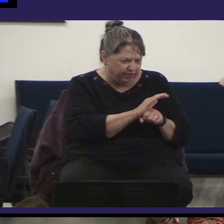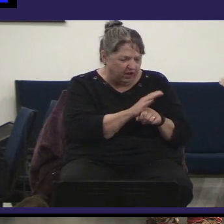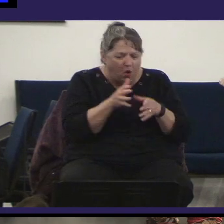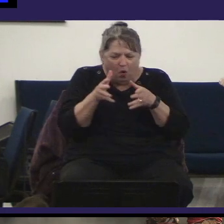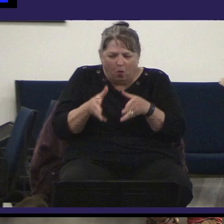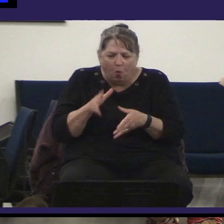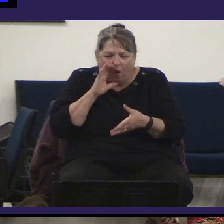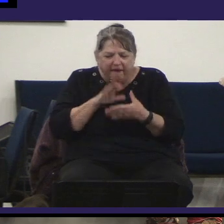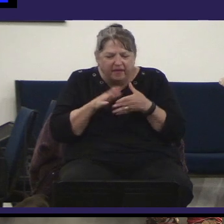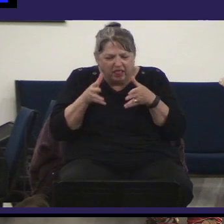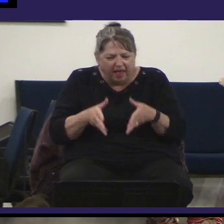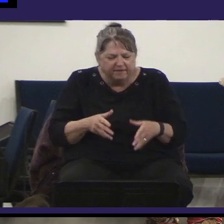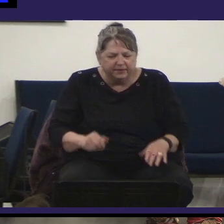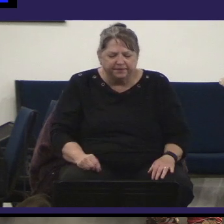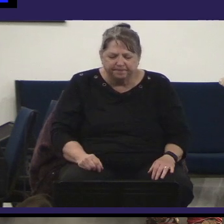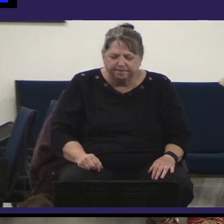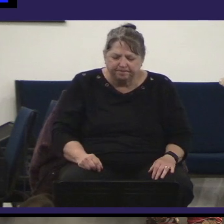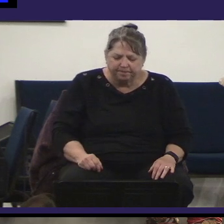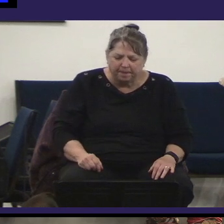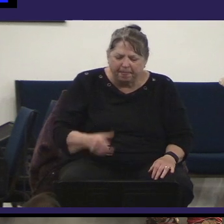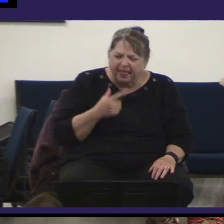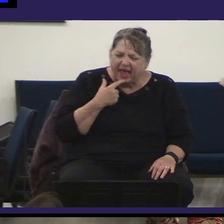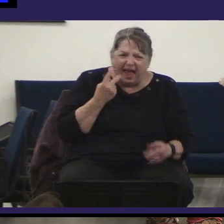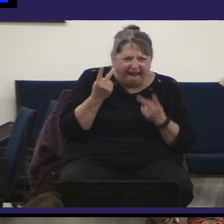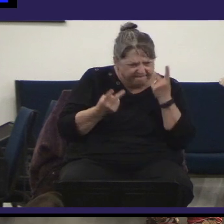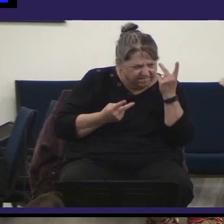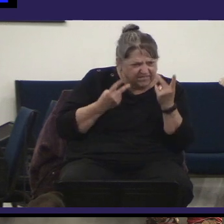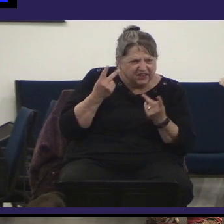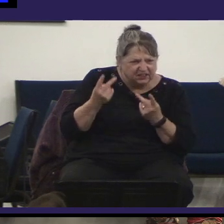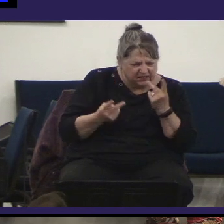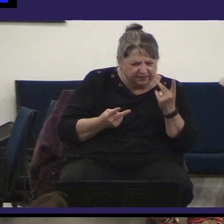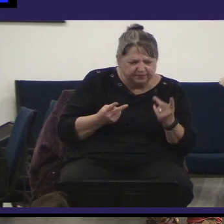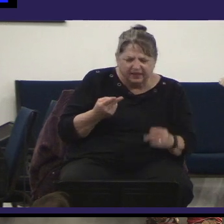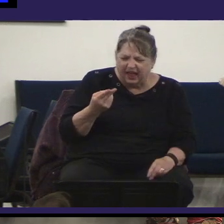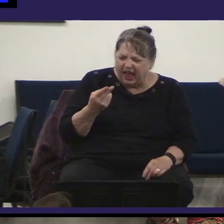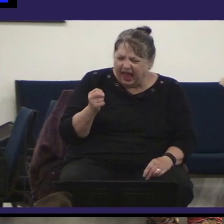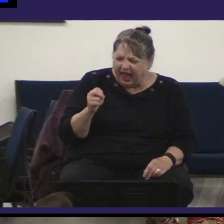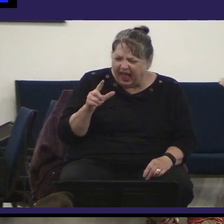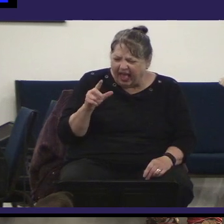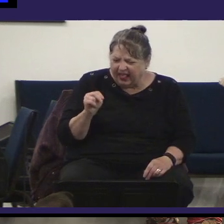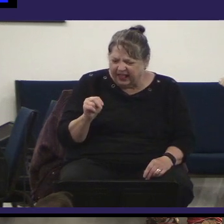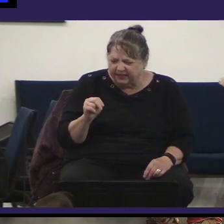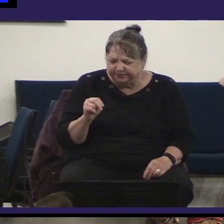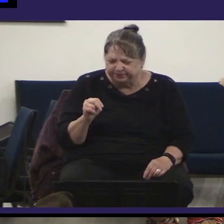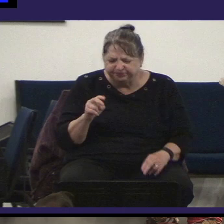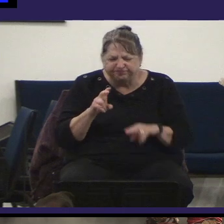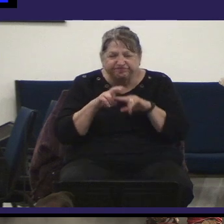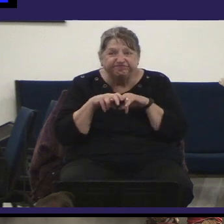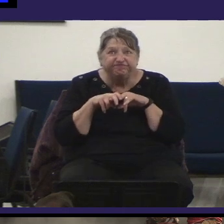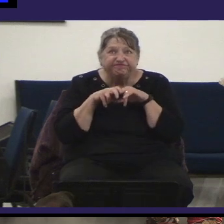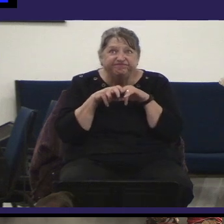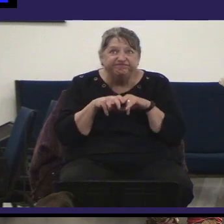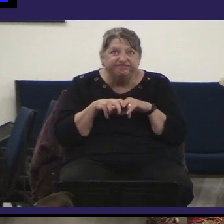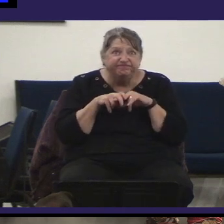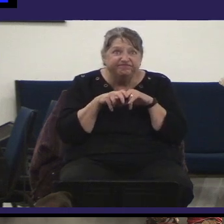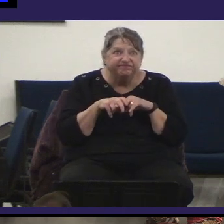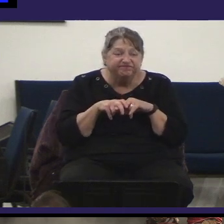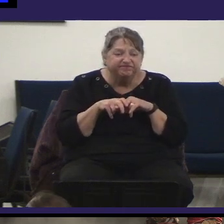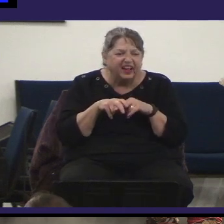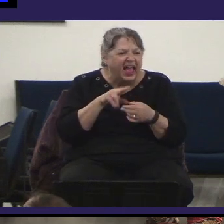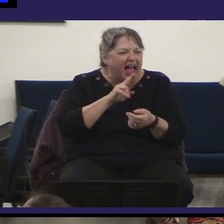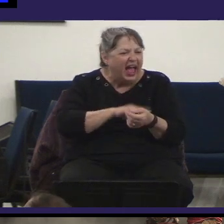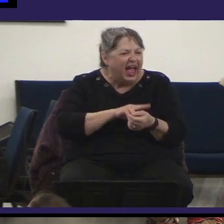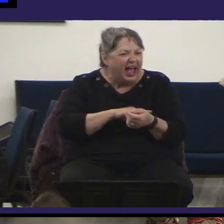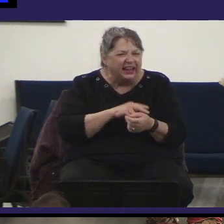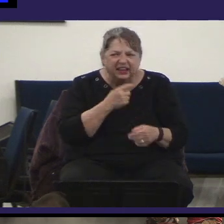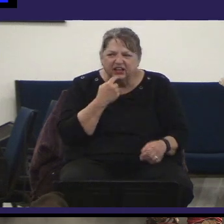her one day. And this is before COVID. She was sitting there one day, and I walked in, and the nurses came up to me,